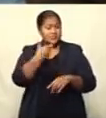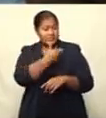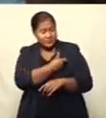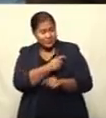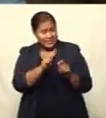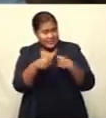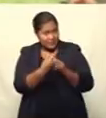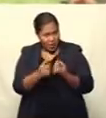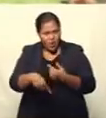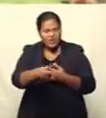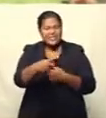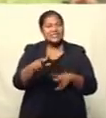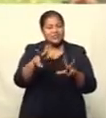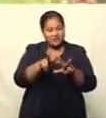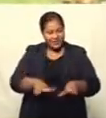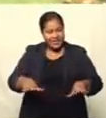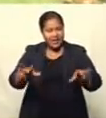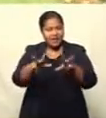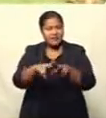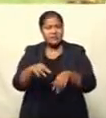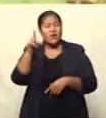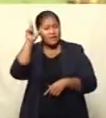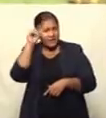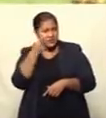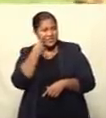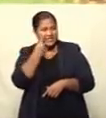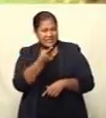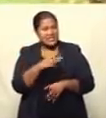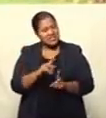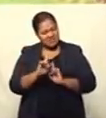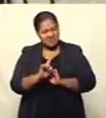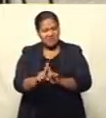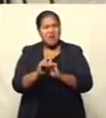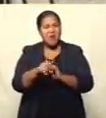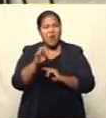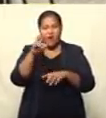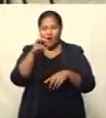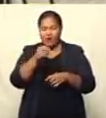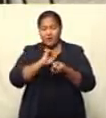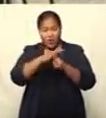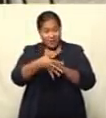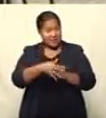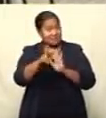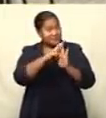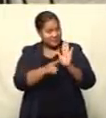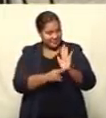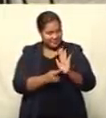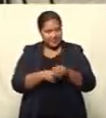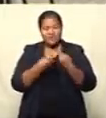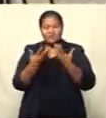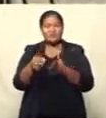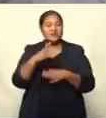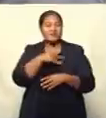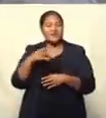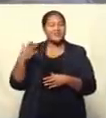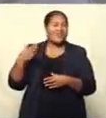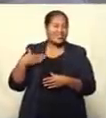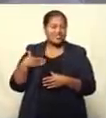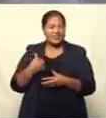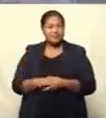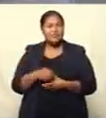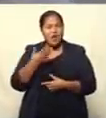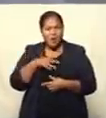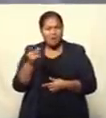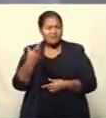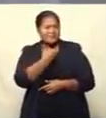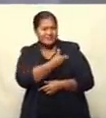continues in Vitilevu, and Fijians have been seen adhering to the COVID-safe measures put in place by the ministry. I want to get vaccinated